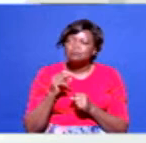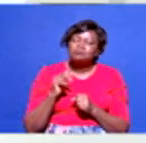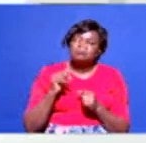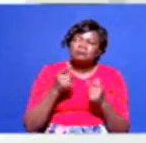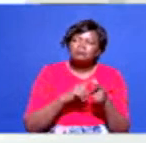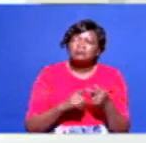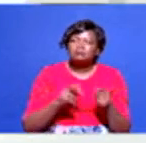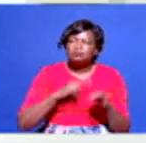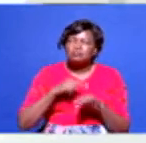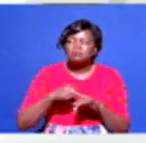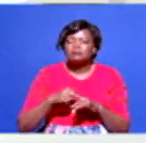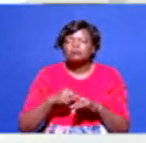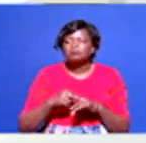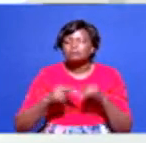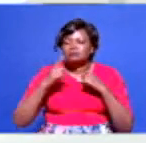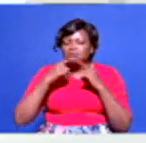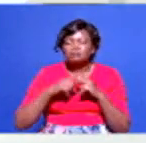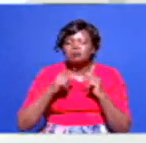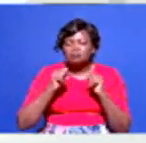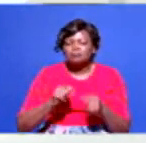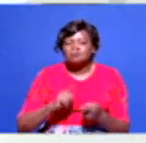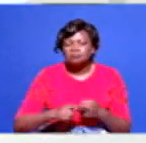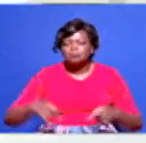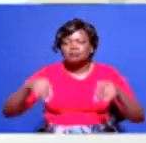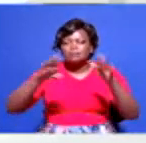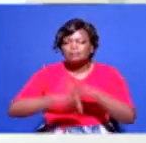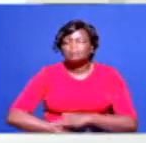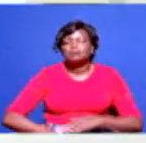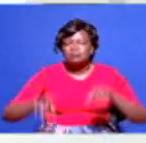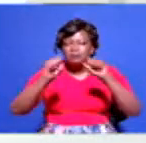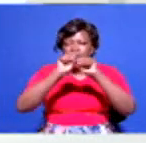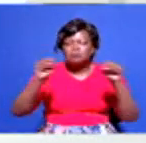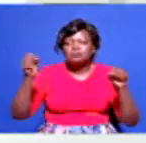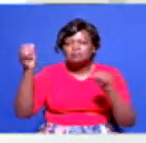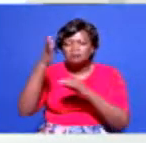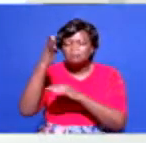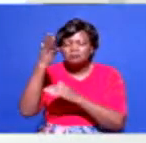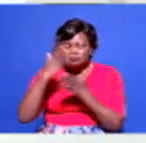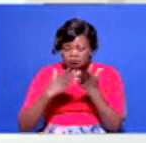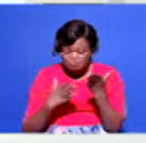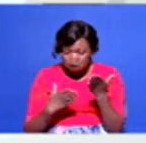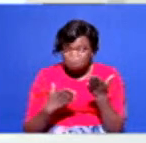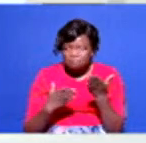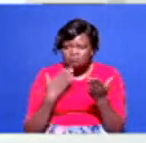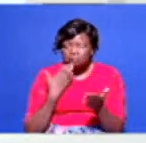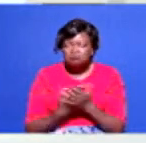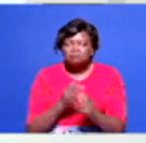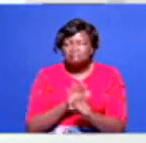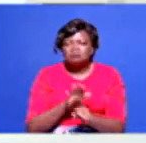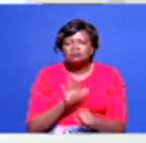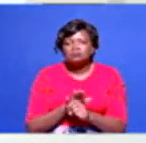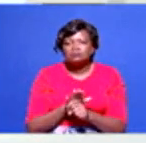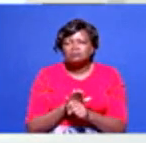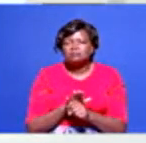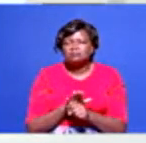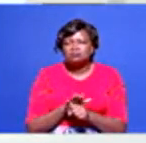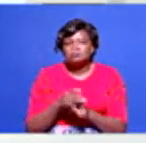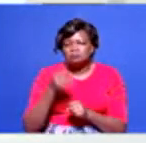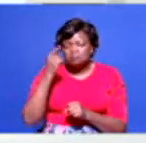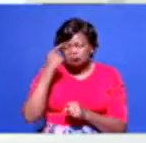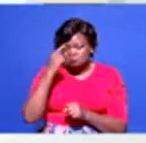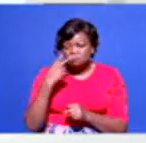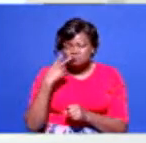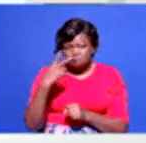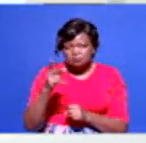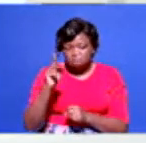the burial of the late president. Flags will be flying at half mast. Thank you so much for choosing us